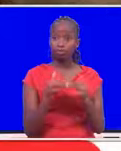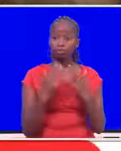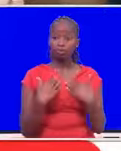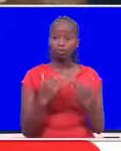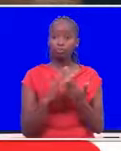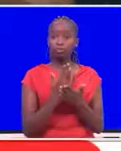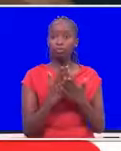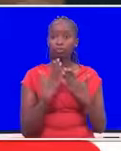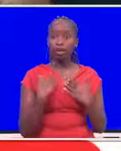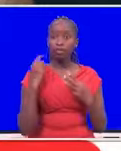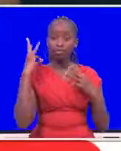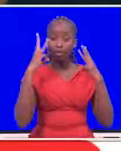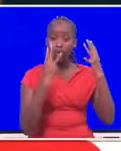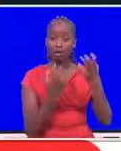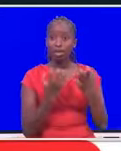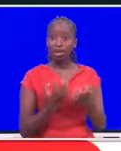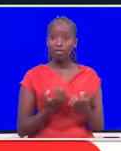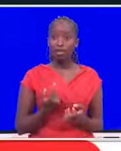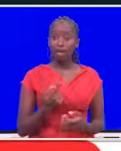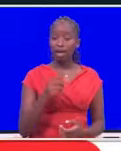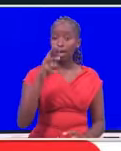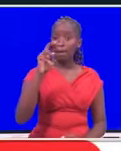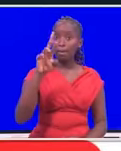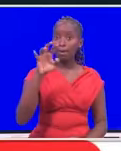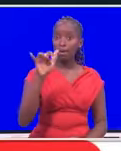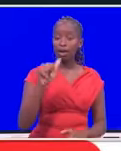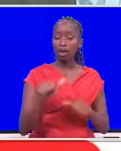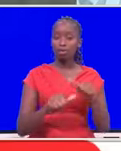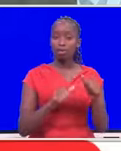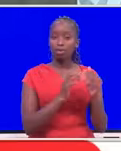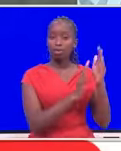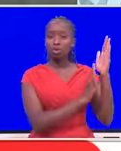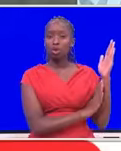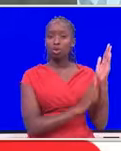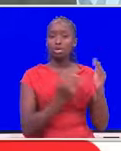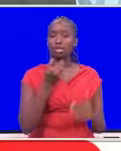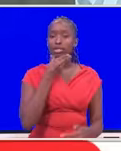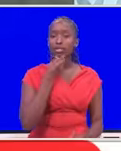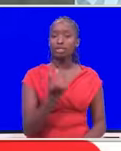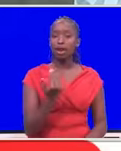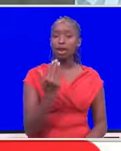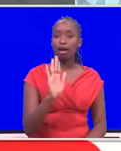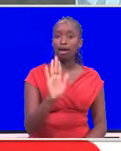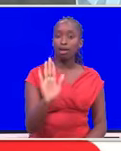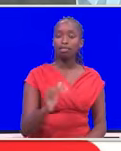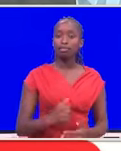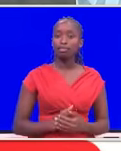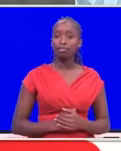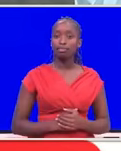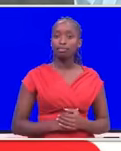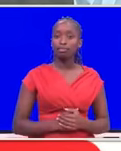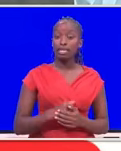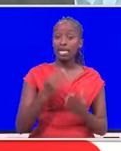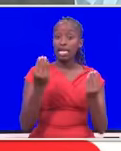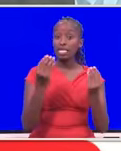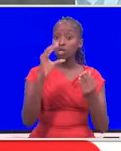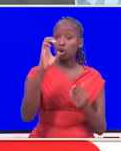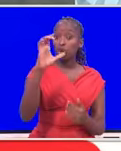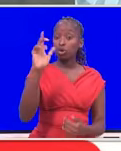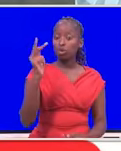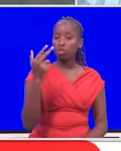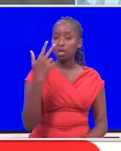cause of worry for Mary about the safety of her son. Kulingana na hizi coach, kwa sababu hiyo ndio basi huwa wanatumia ku commute,